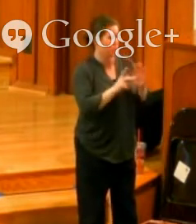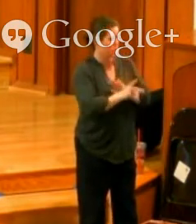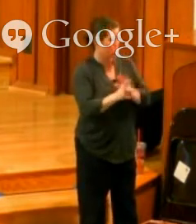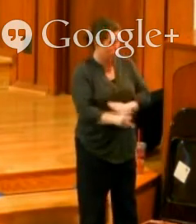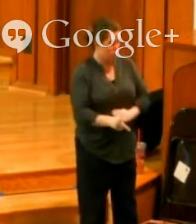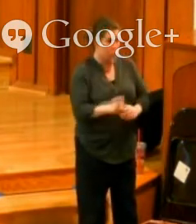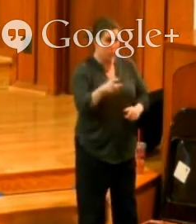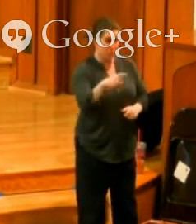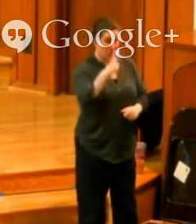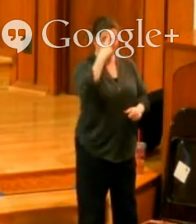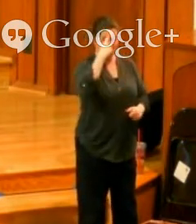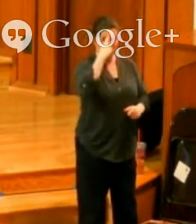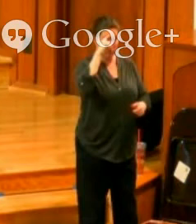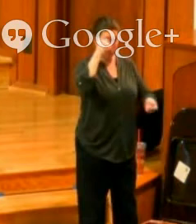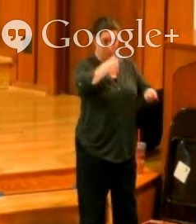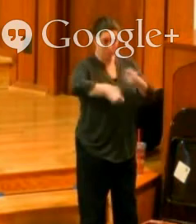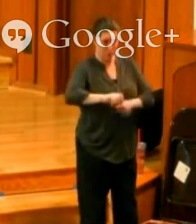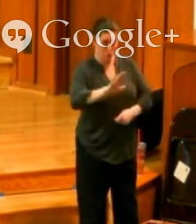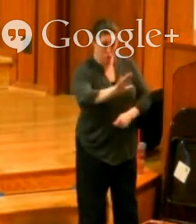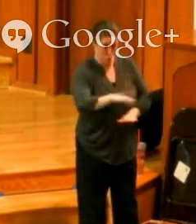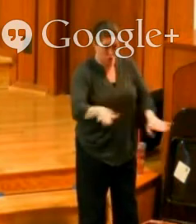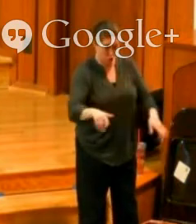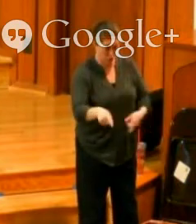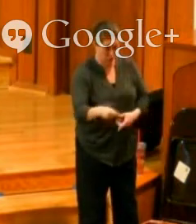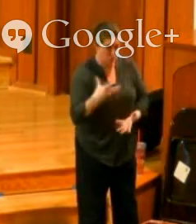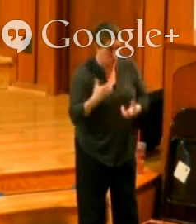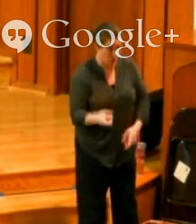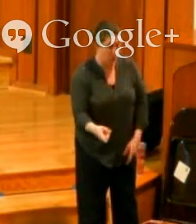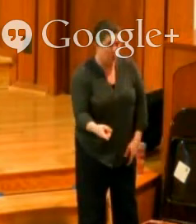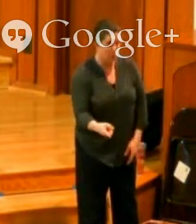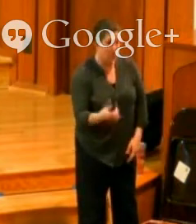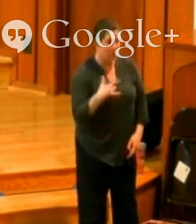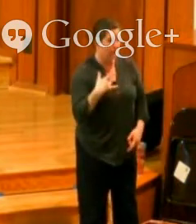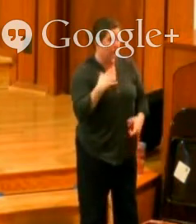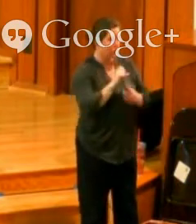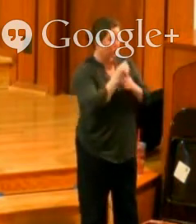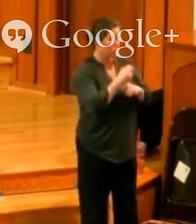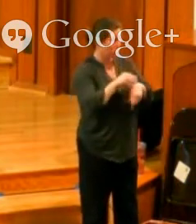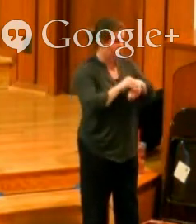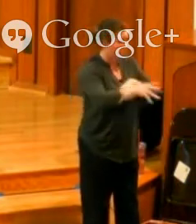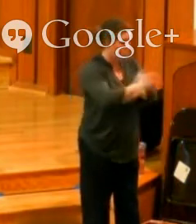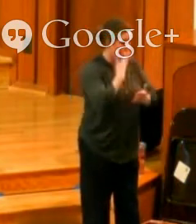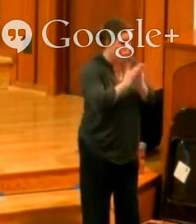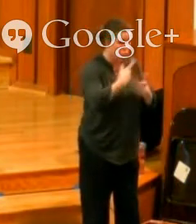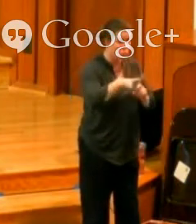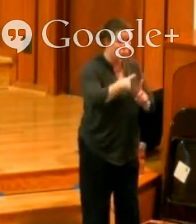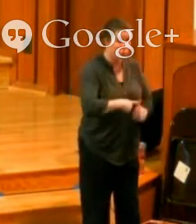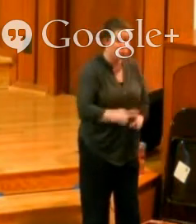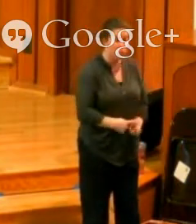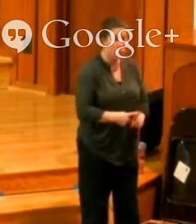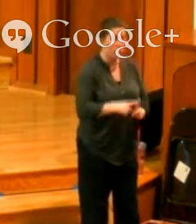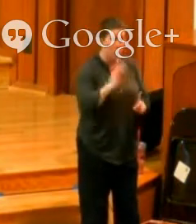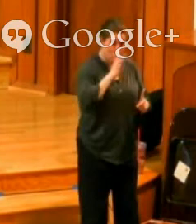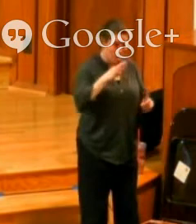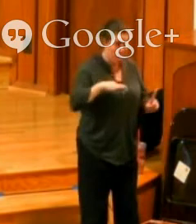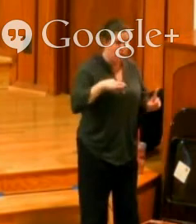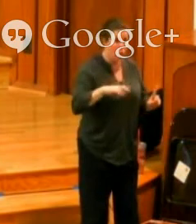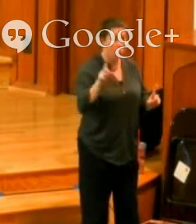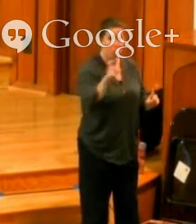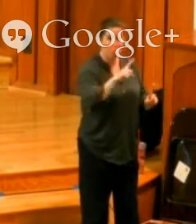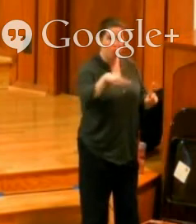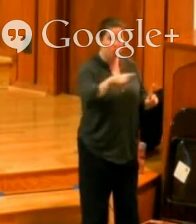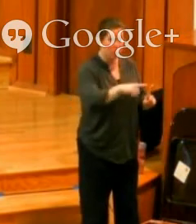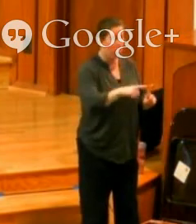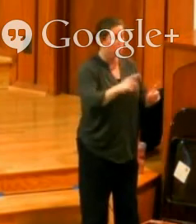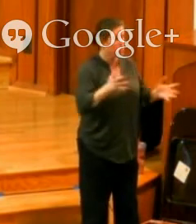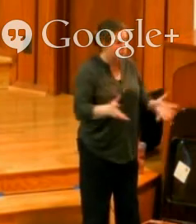like your children to be witnessing? Is that something that you believe is good for society today? Is that something that's going to be helpful to promoting peace